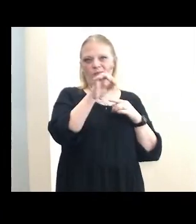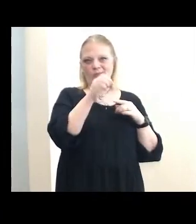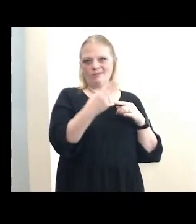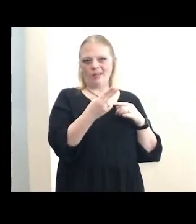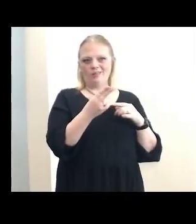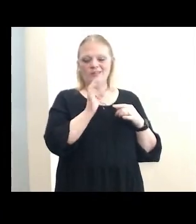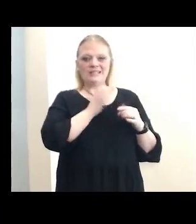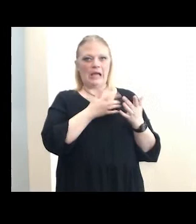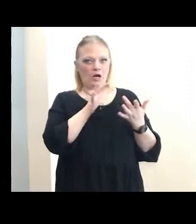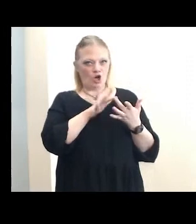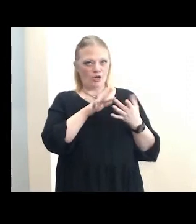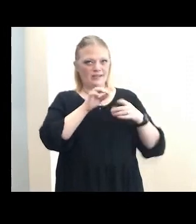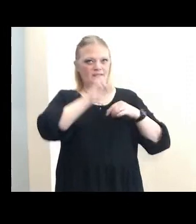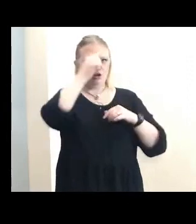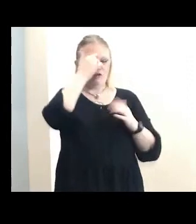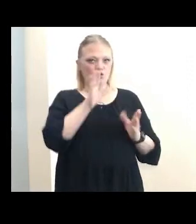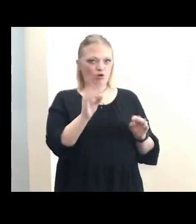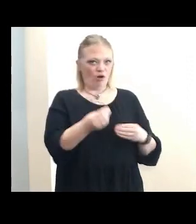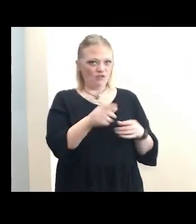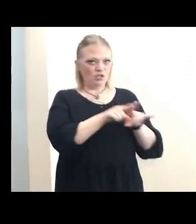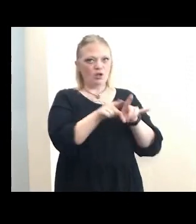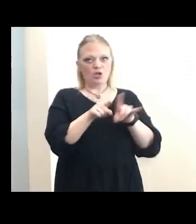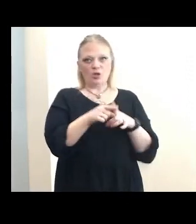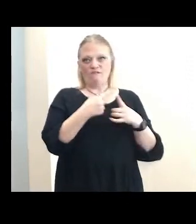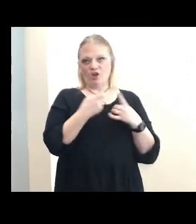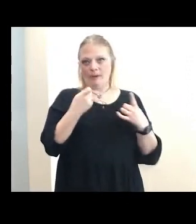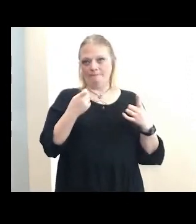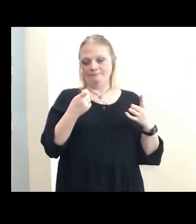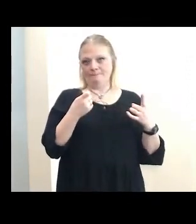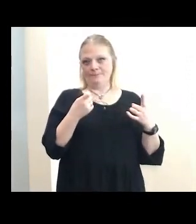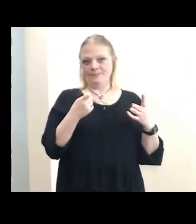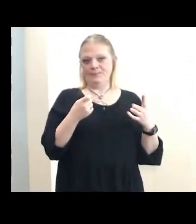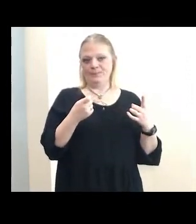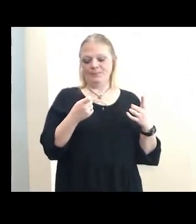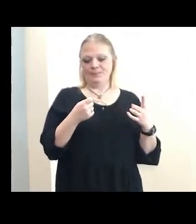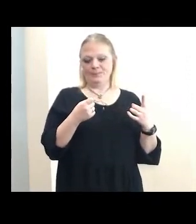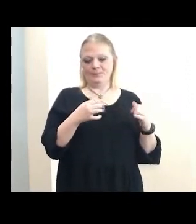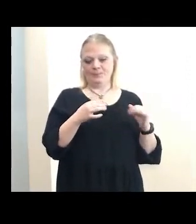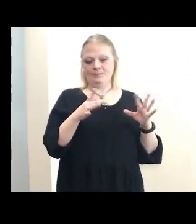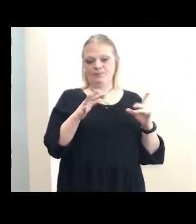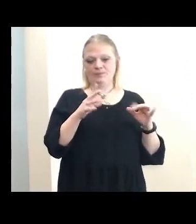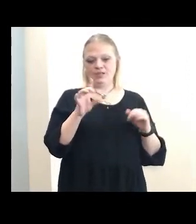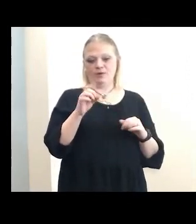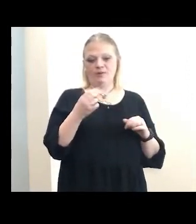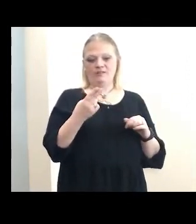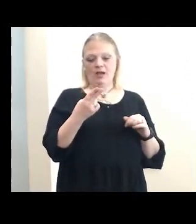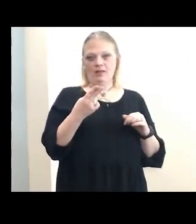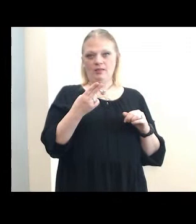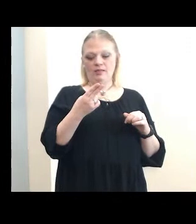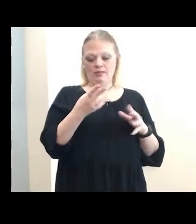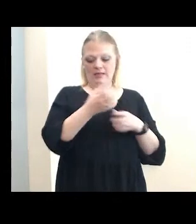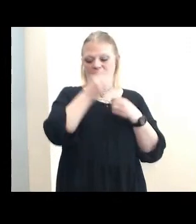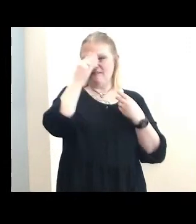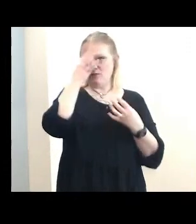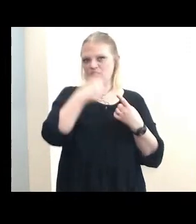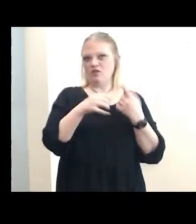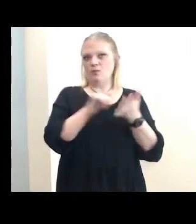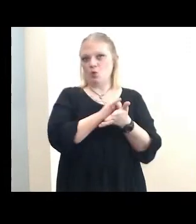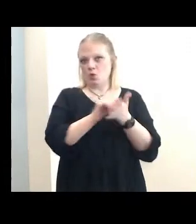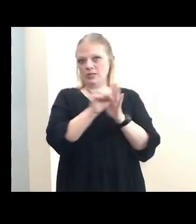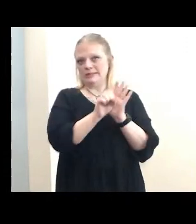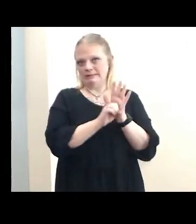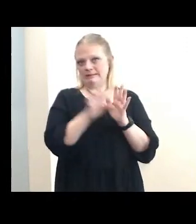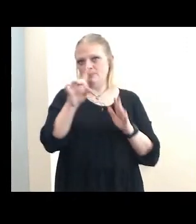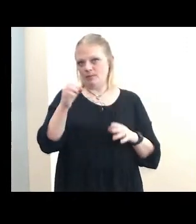our contacts in the governor's office, as well as from the Department of Health gets information from the New York State Department of